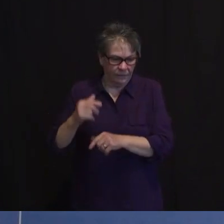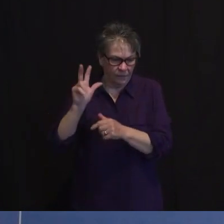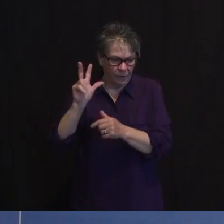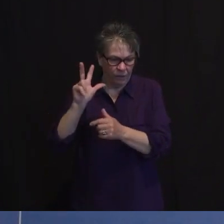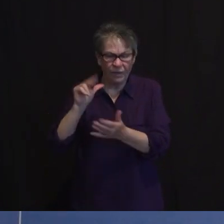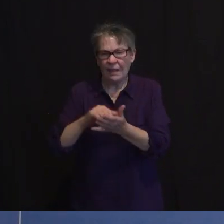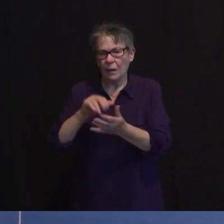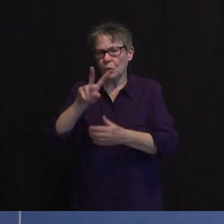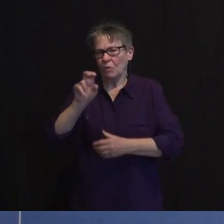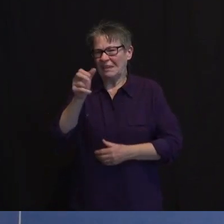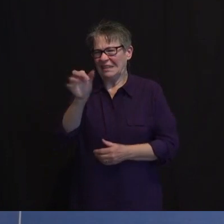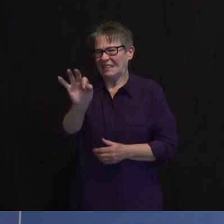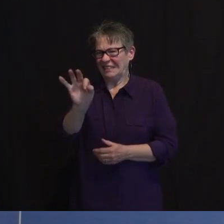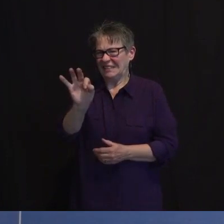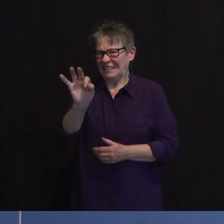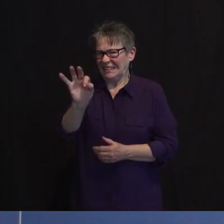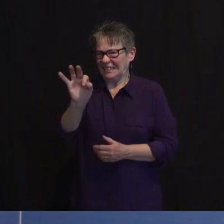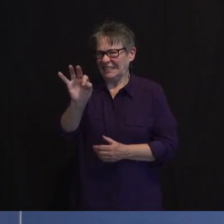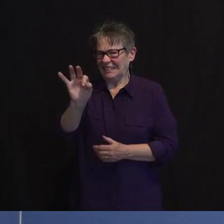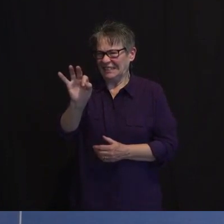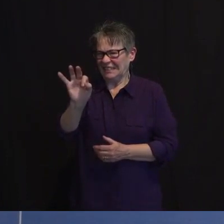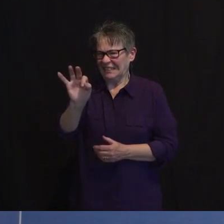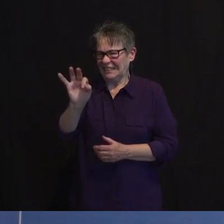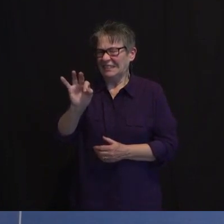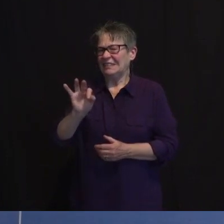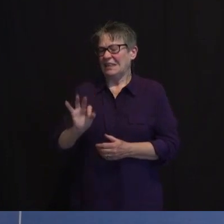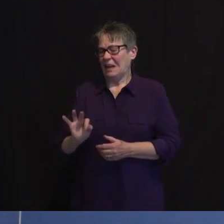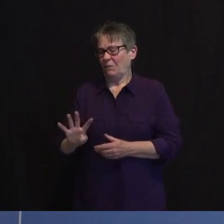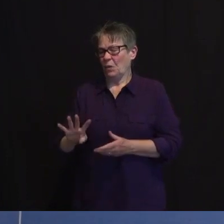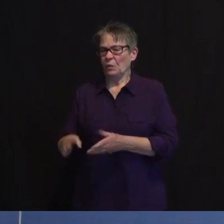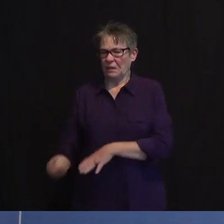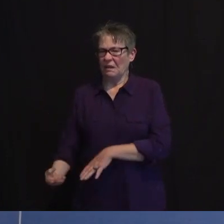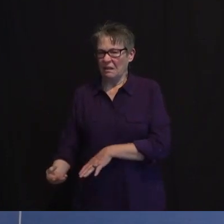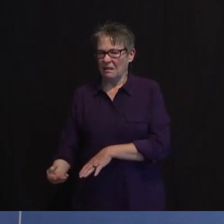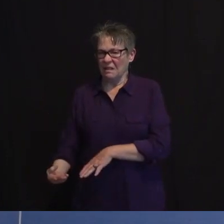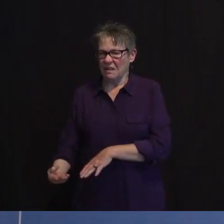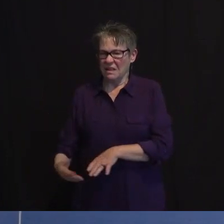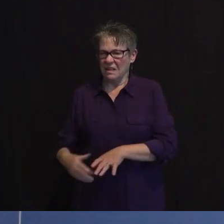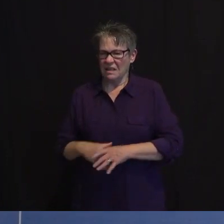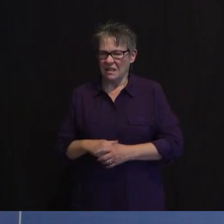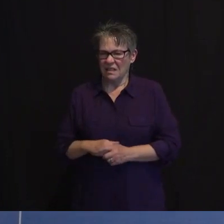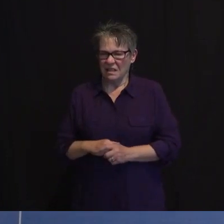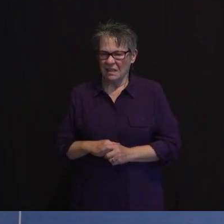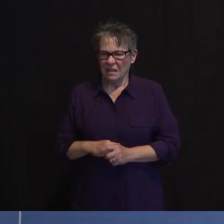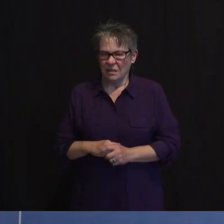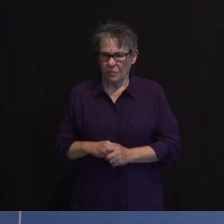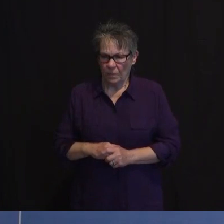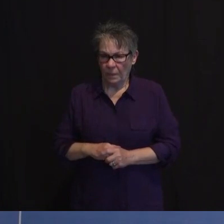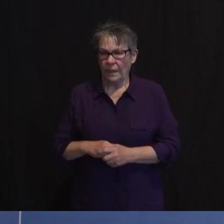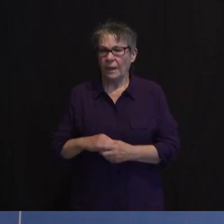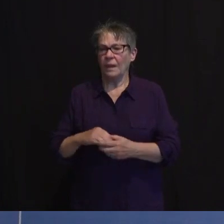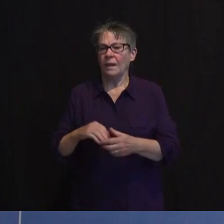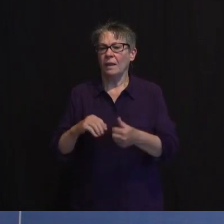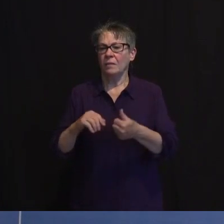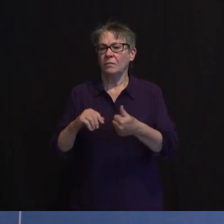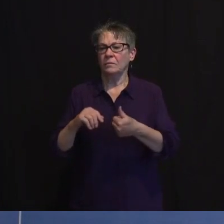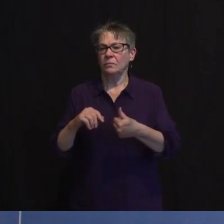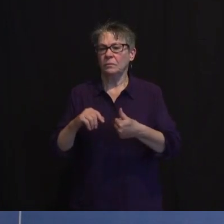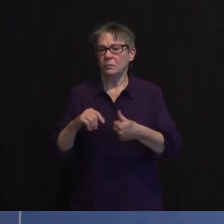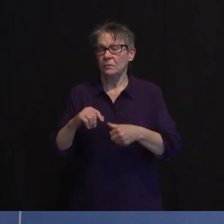2,443 fatalities. 29 of these new deaths were residents of long-term care facilities.